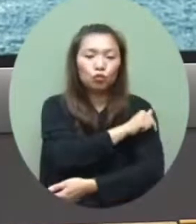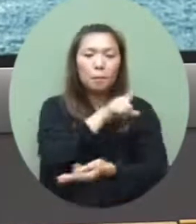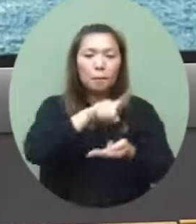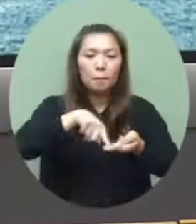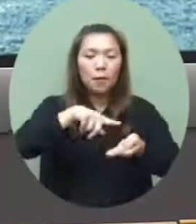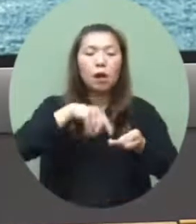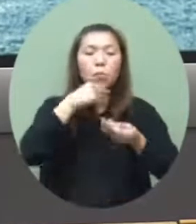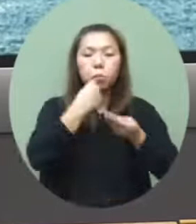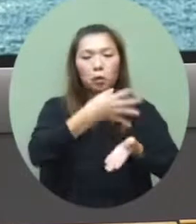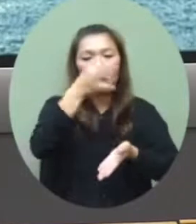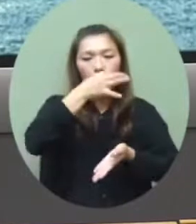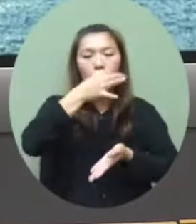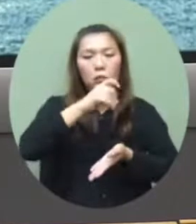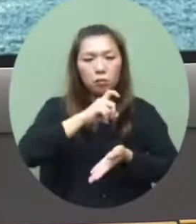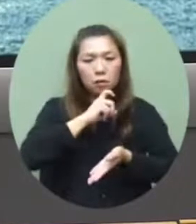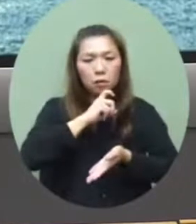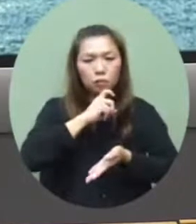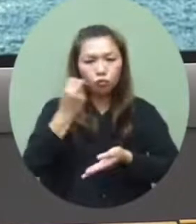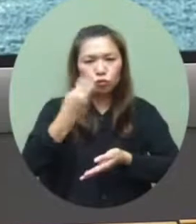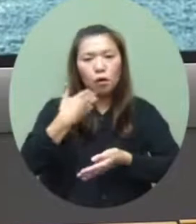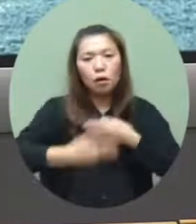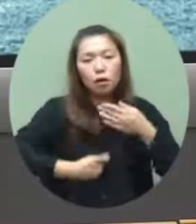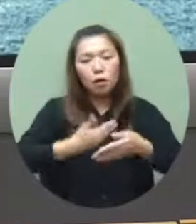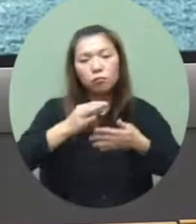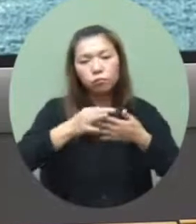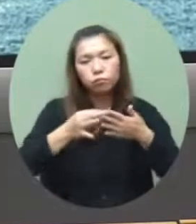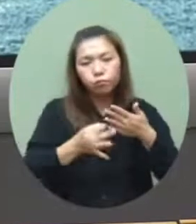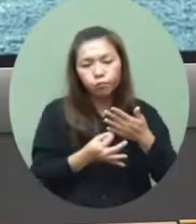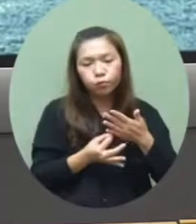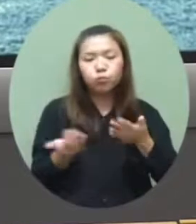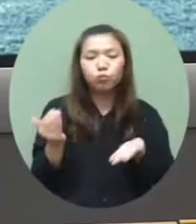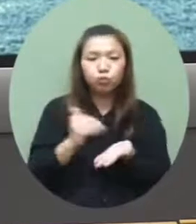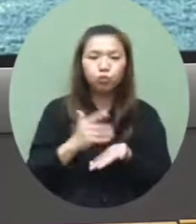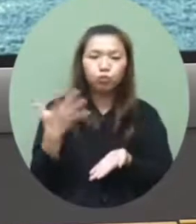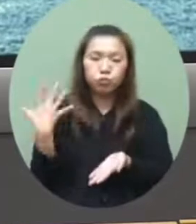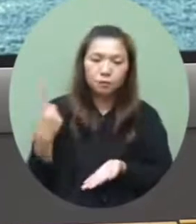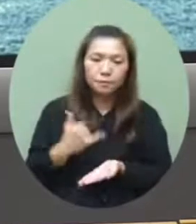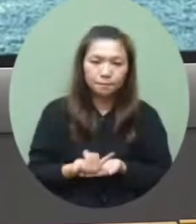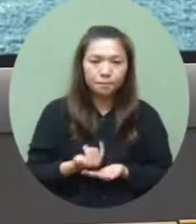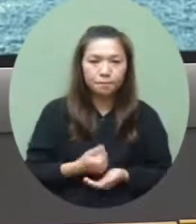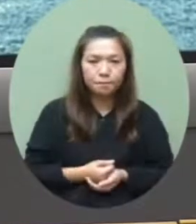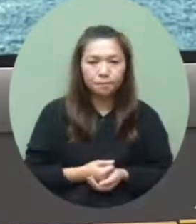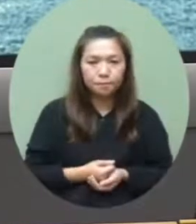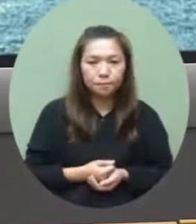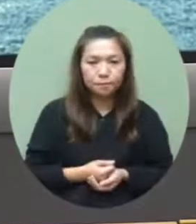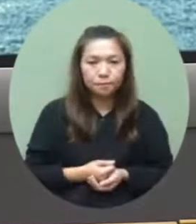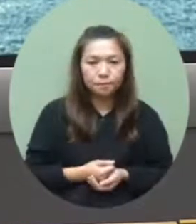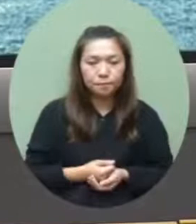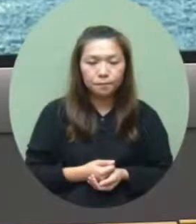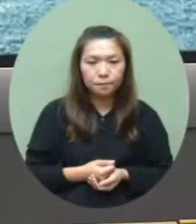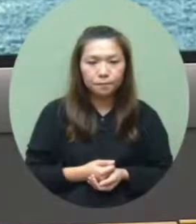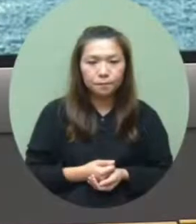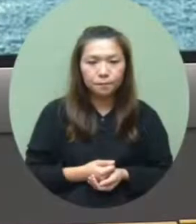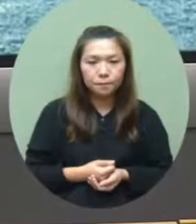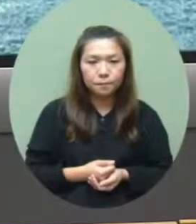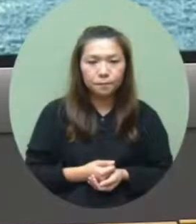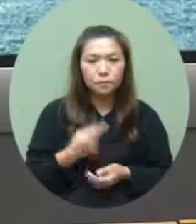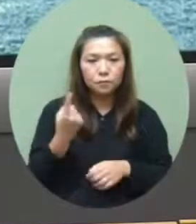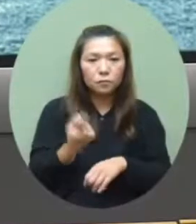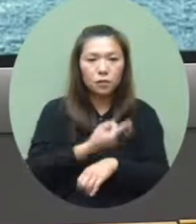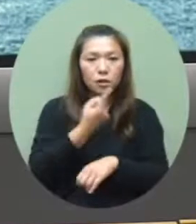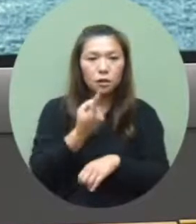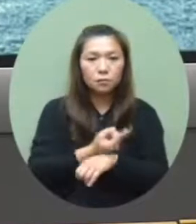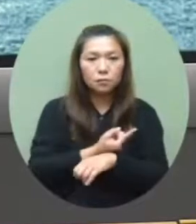was administered remdesivir, but his conditions worsened persistently. He passed